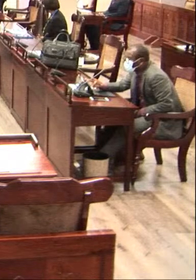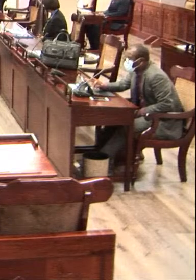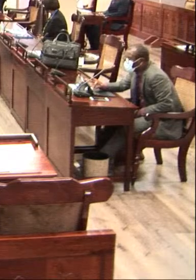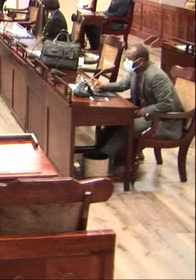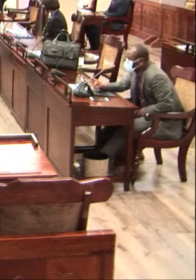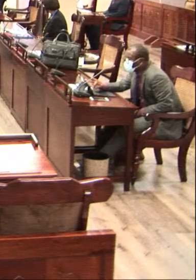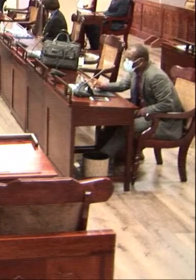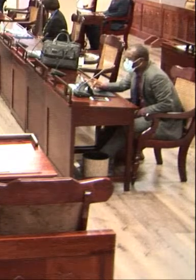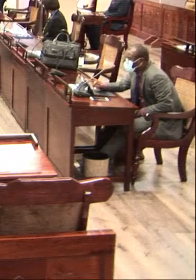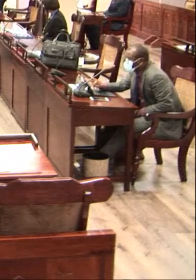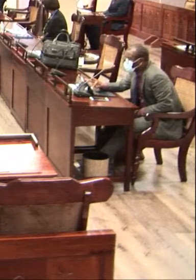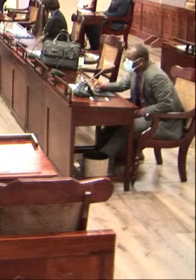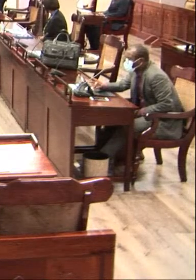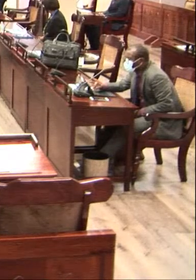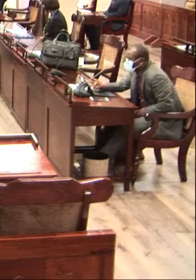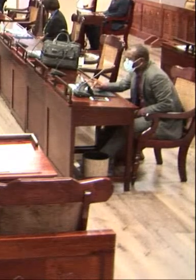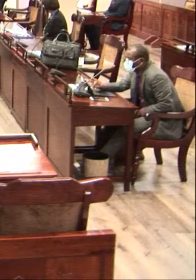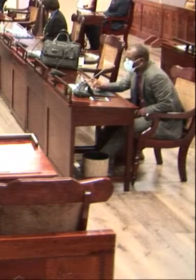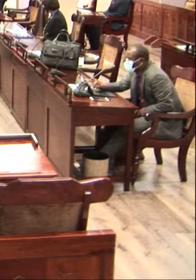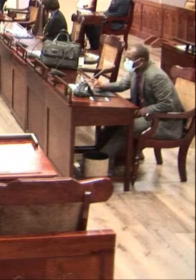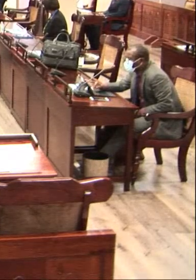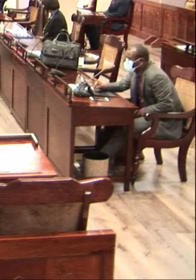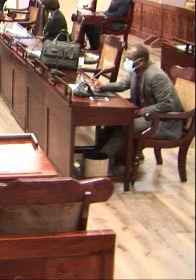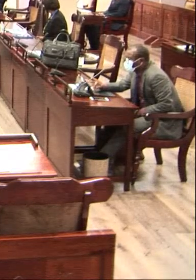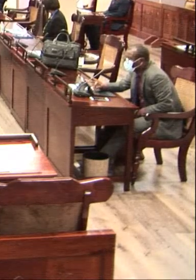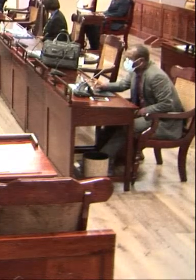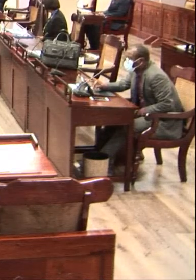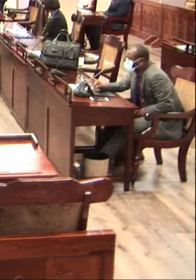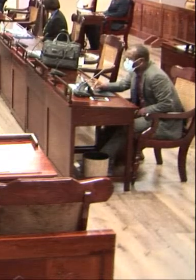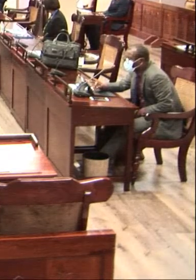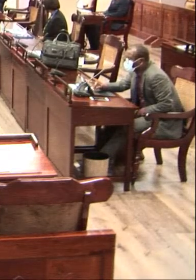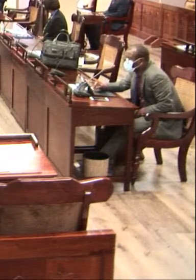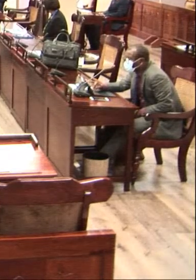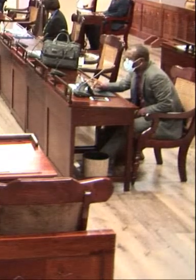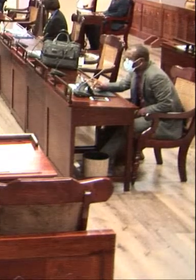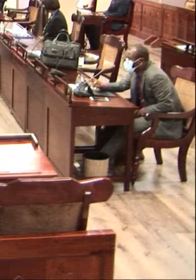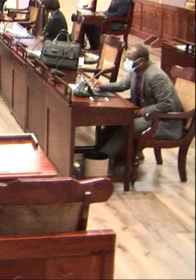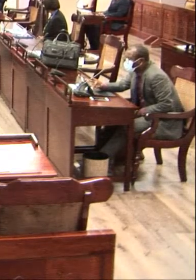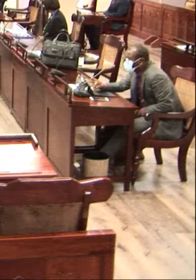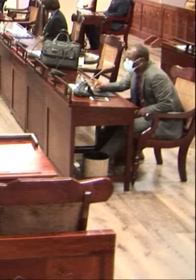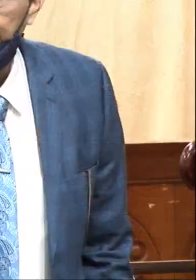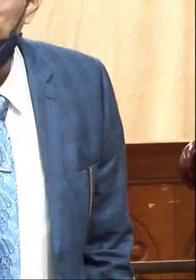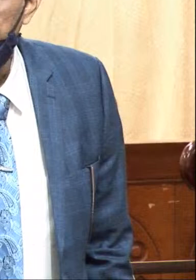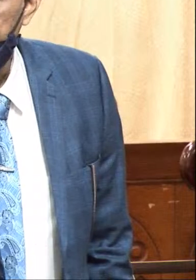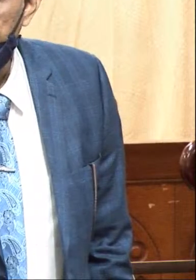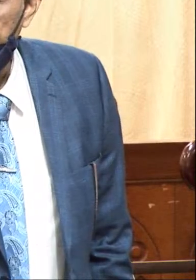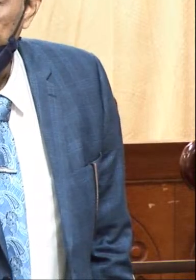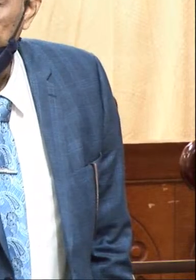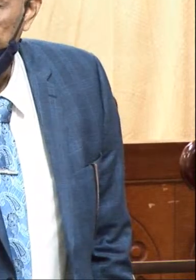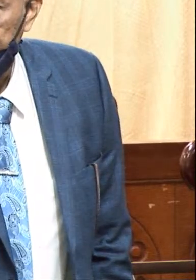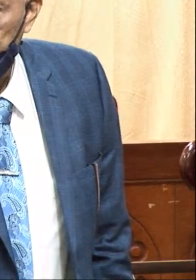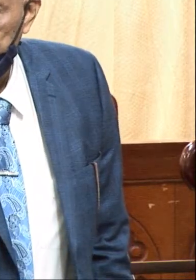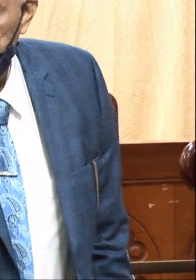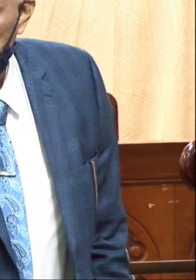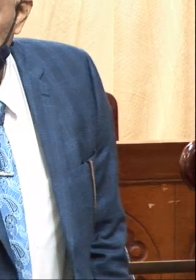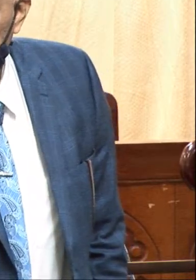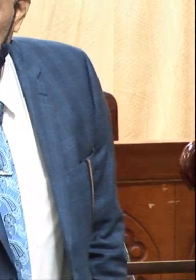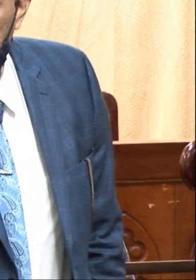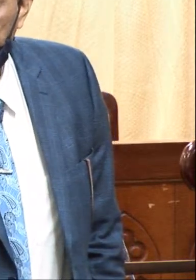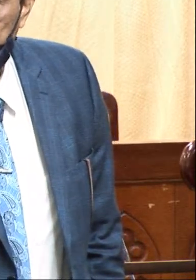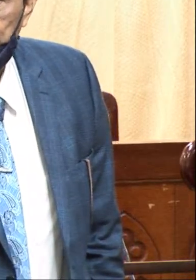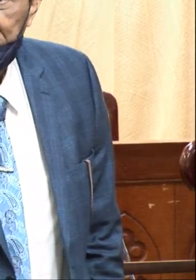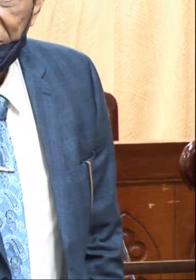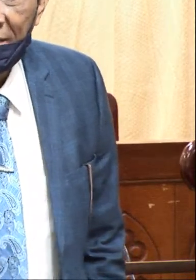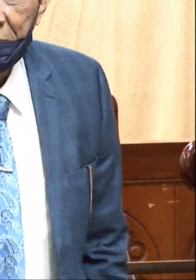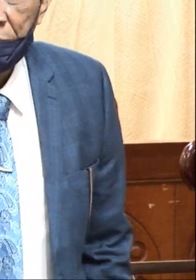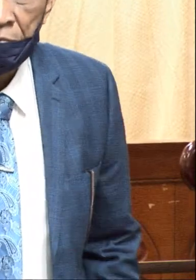some idea as to how we plan to proceed for the debate on this bill in terms of use